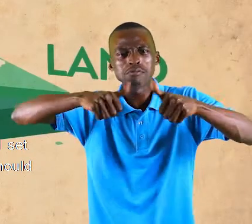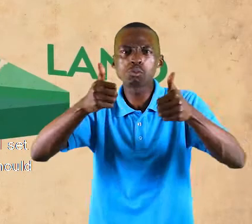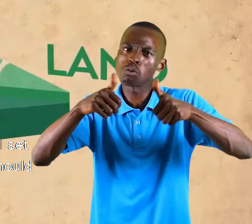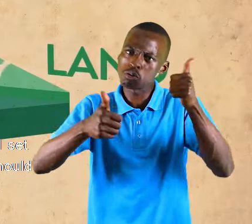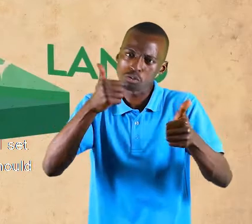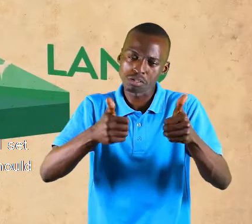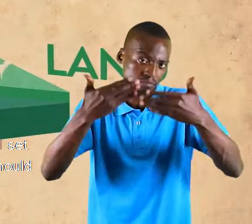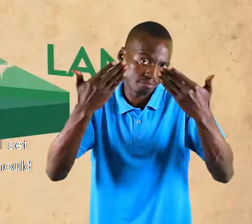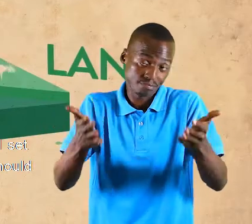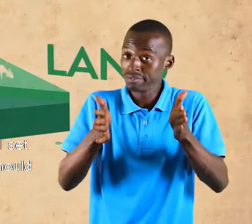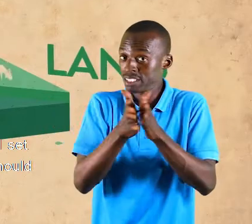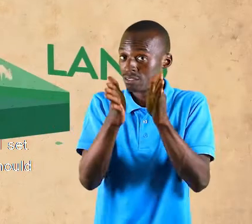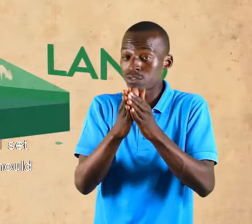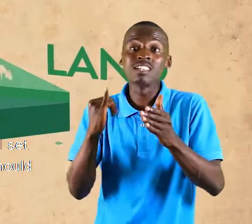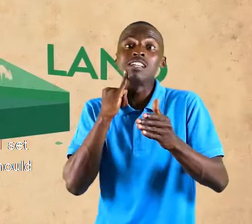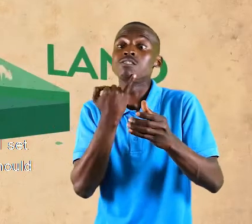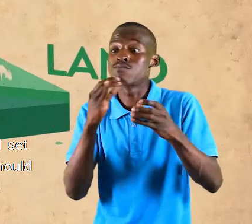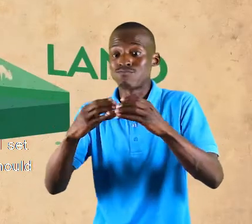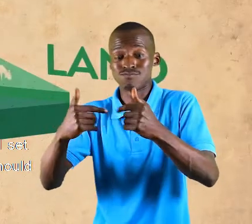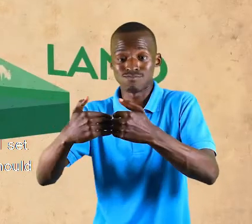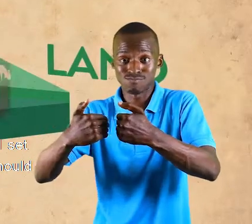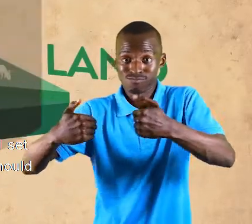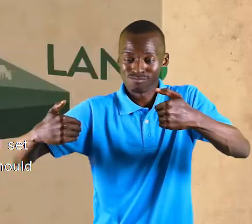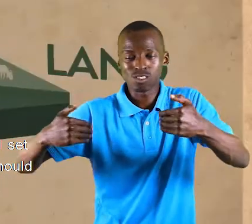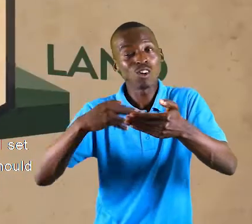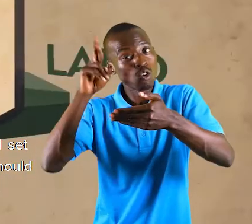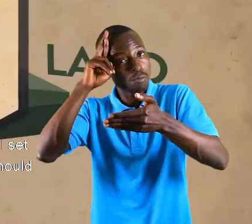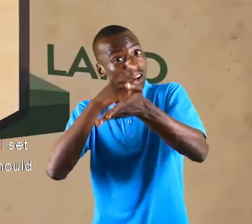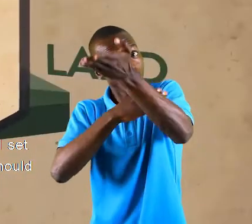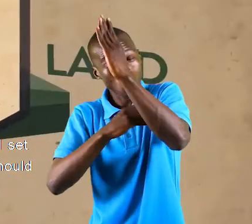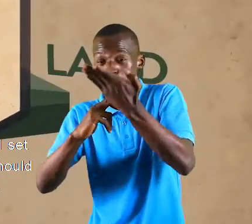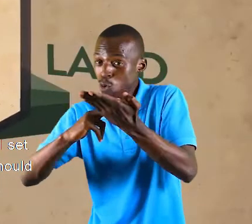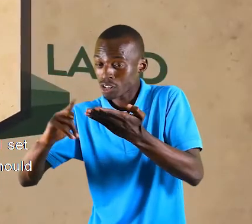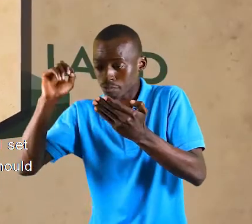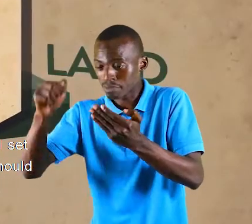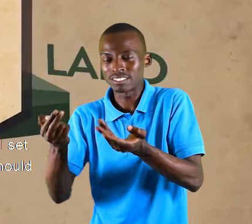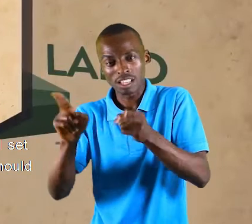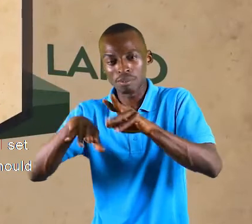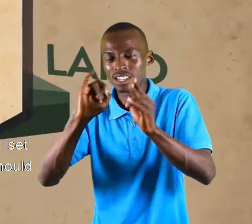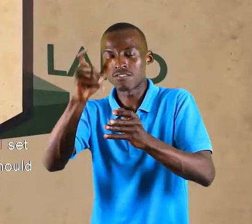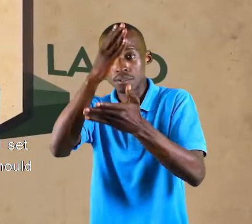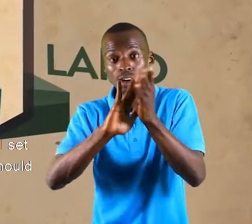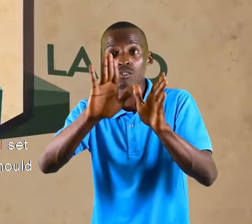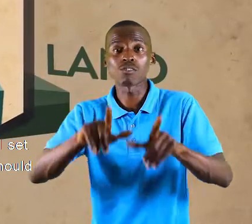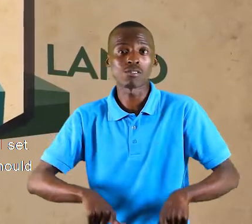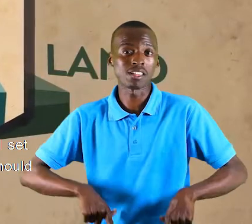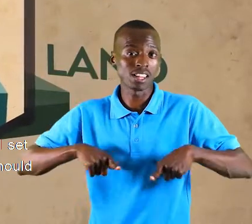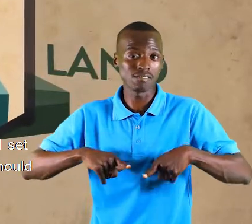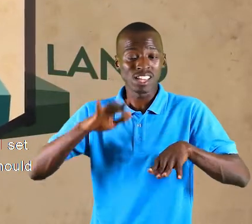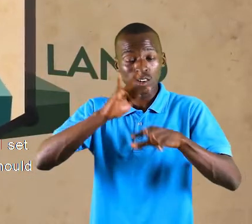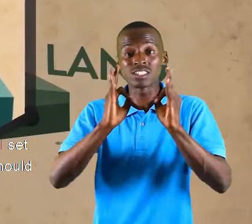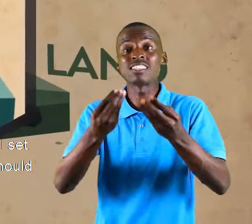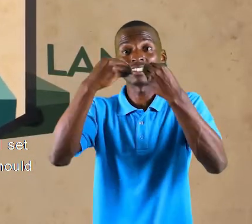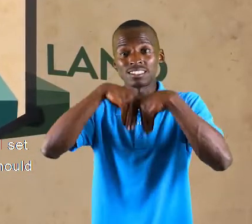is that avoiding these creatures will set Israel apart, and it will remind them that God's own holiness should affect every part of their